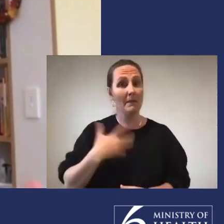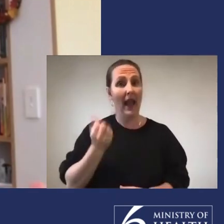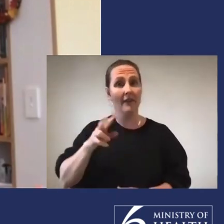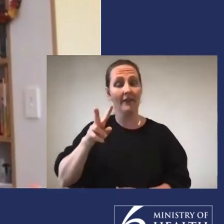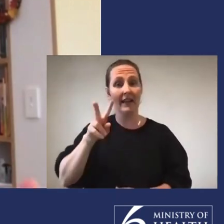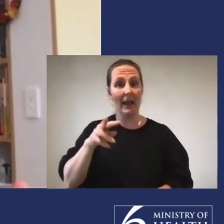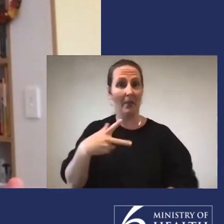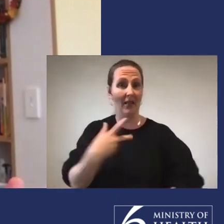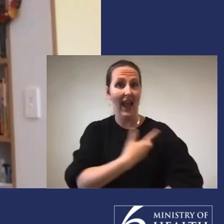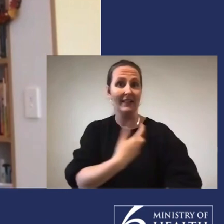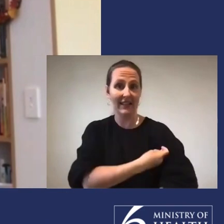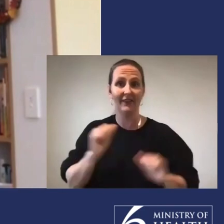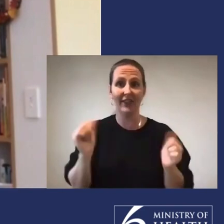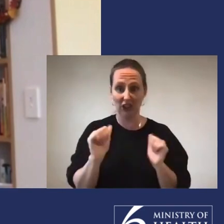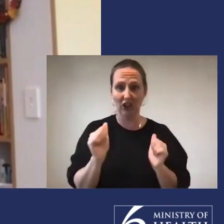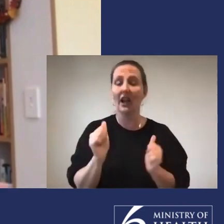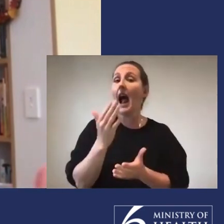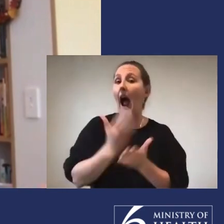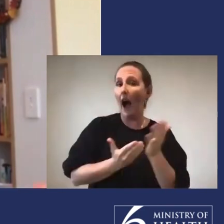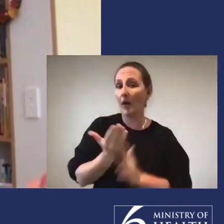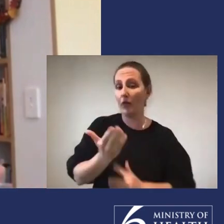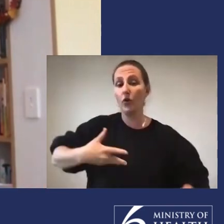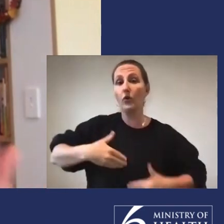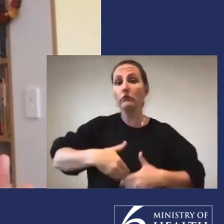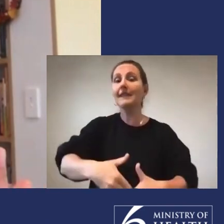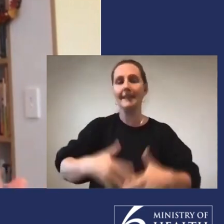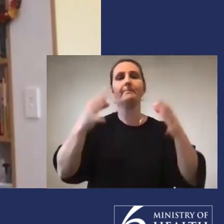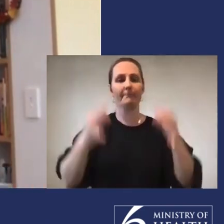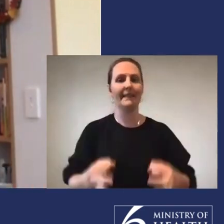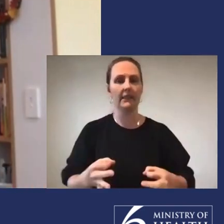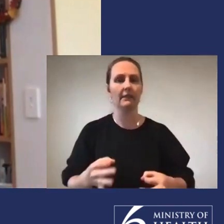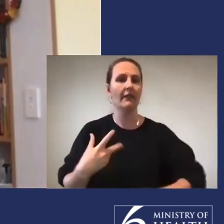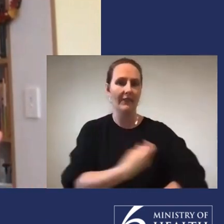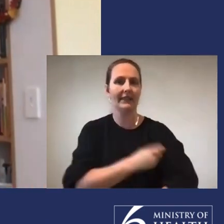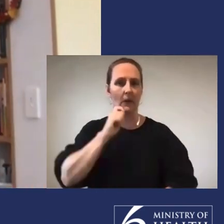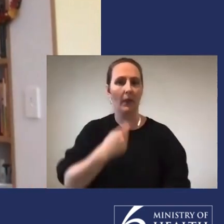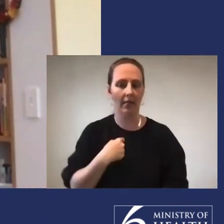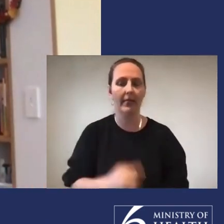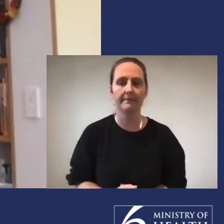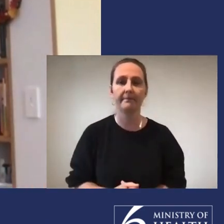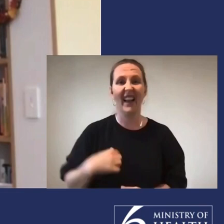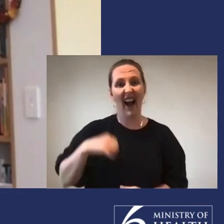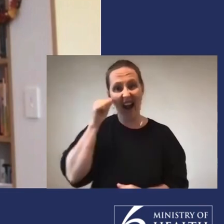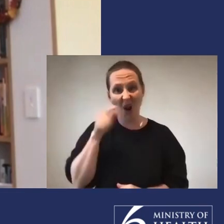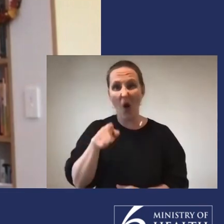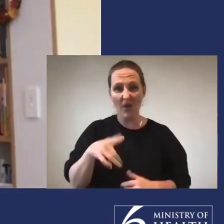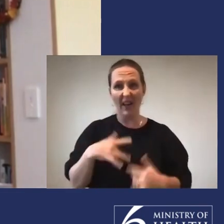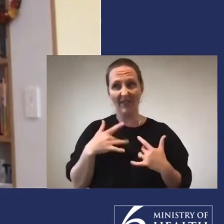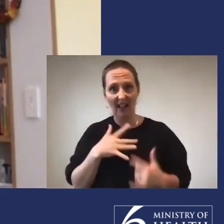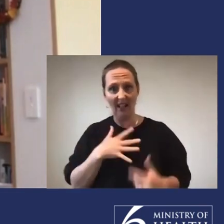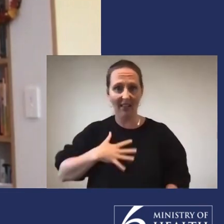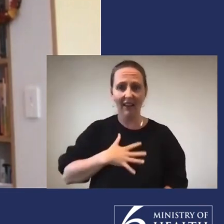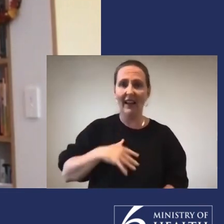about halfway through my pregnancy, and I know that when you're pregnant, especially for the first time, that it's